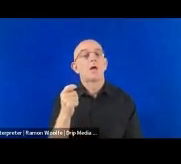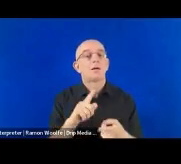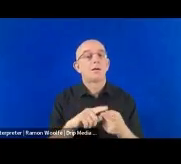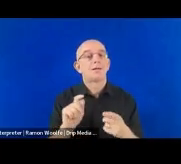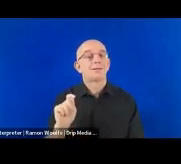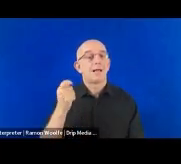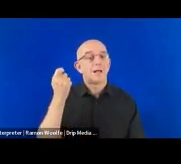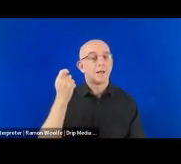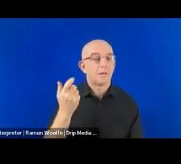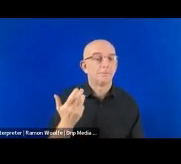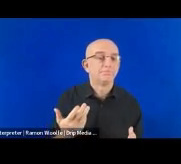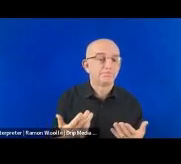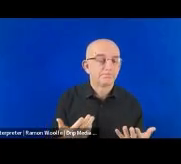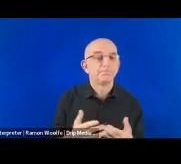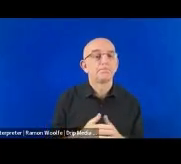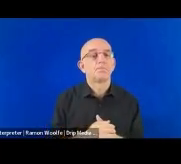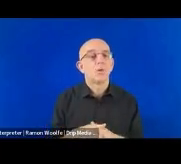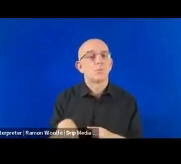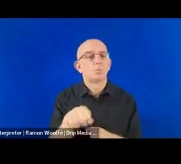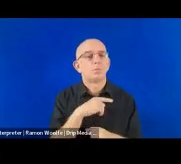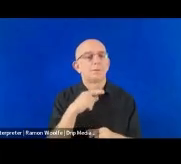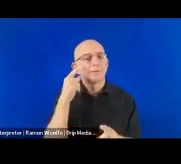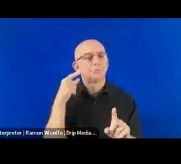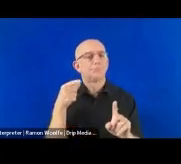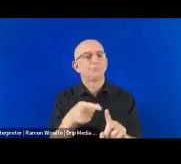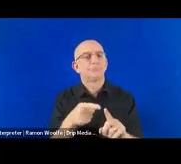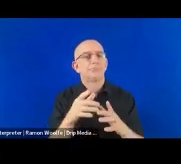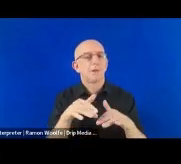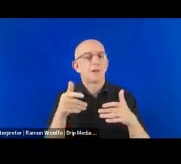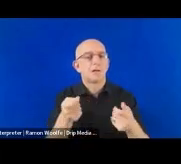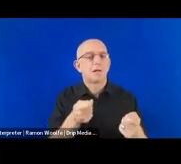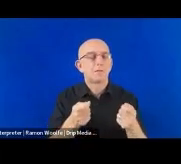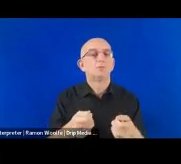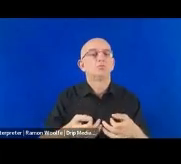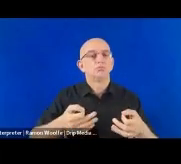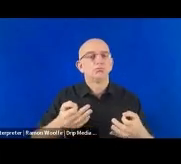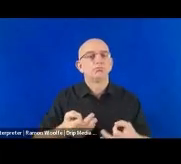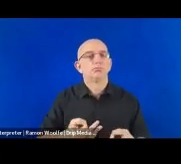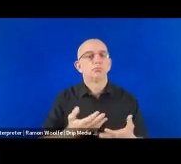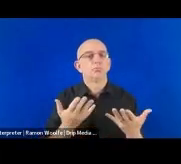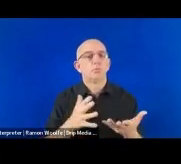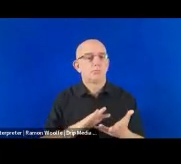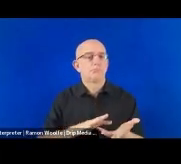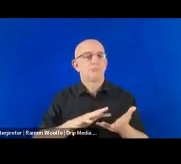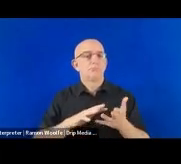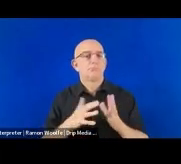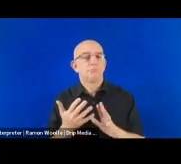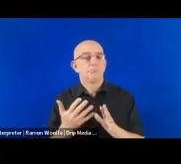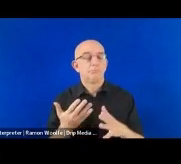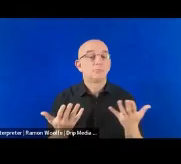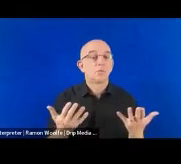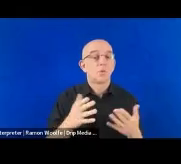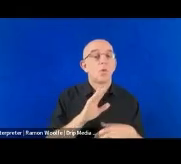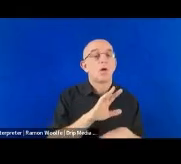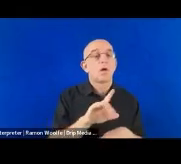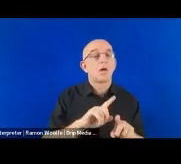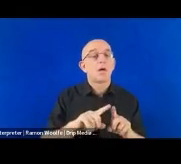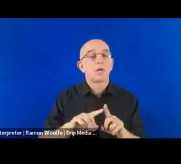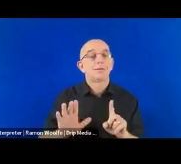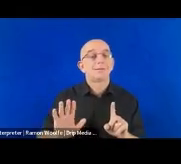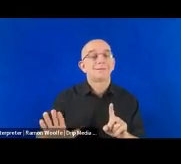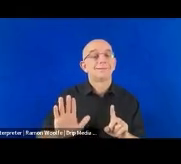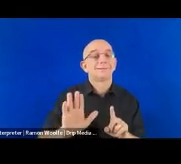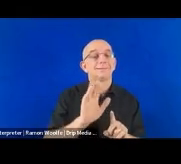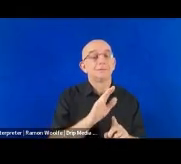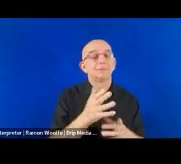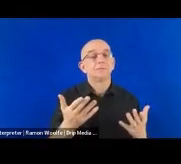choice for building capacity in these countries. And we'll be looking at one of the